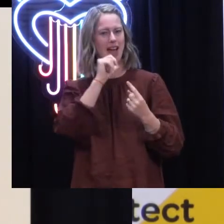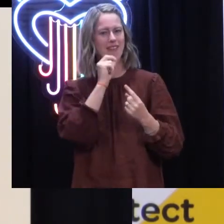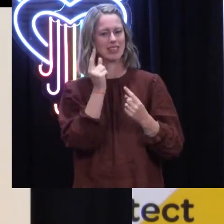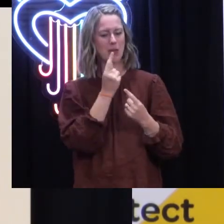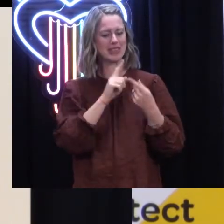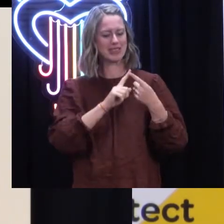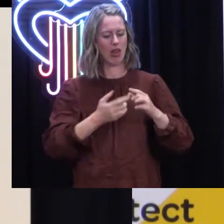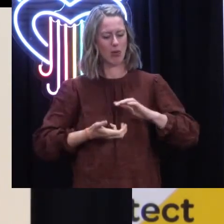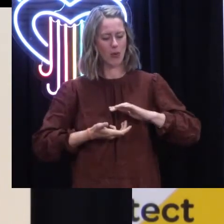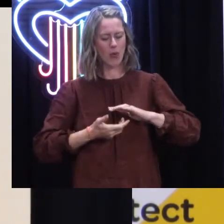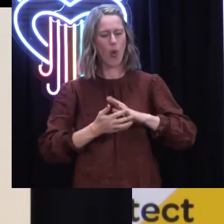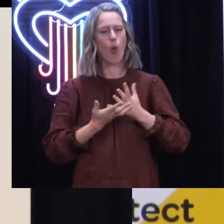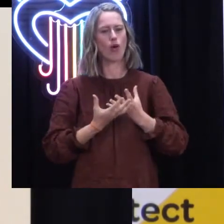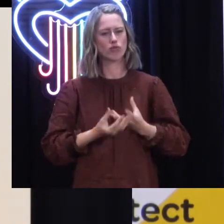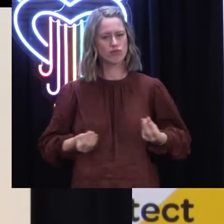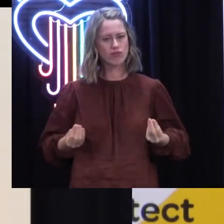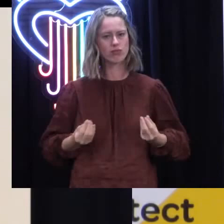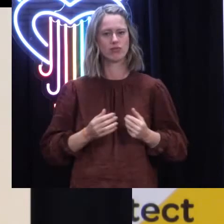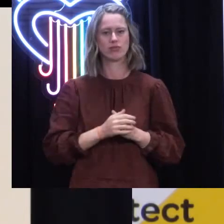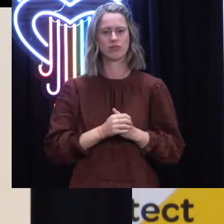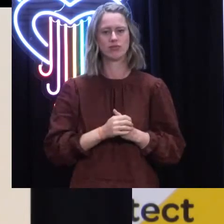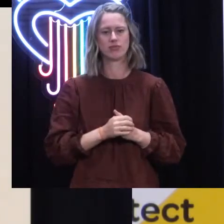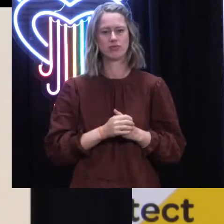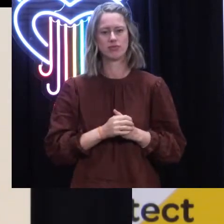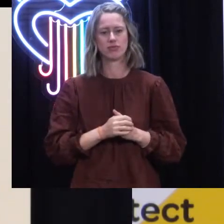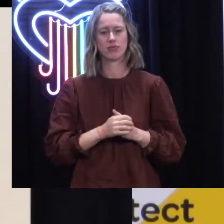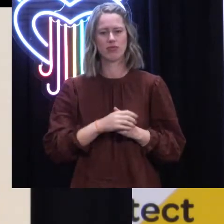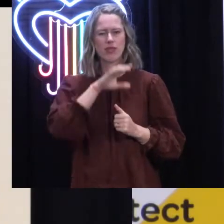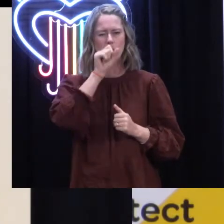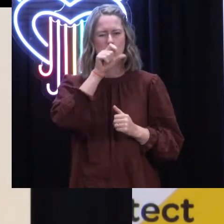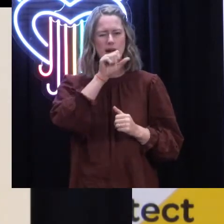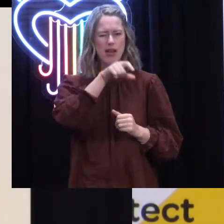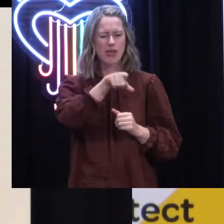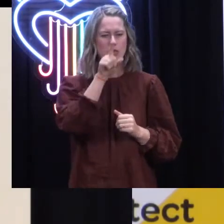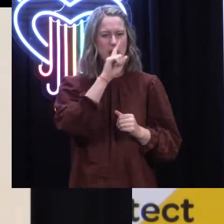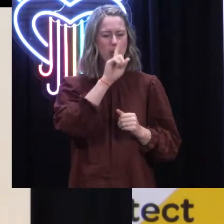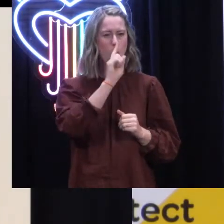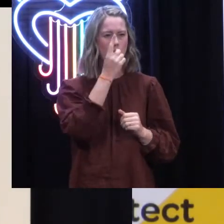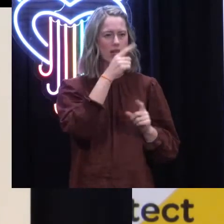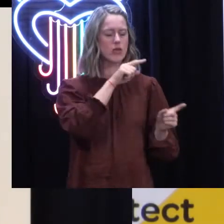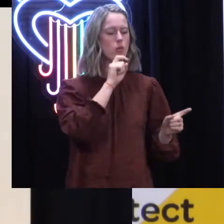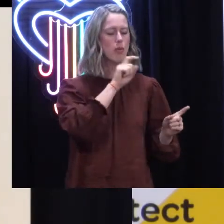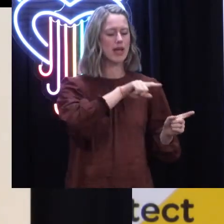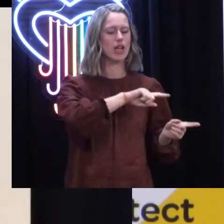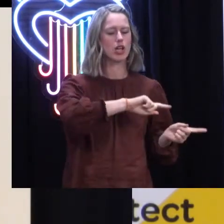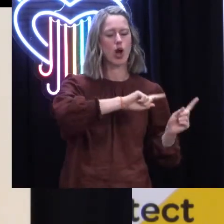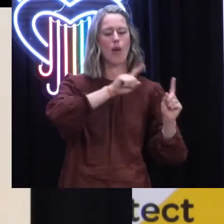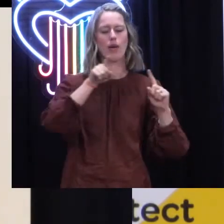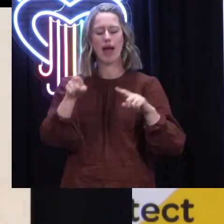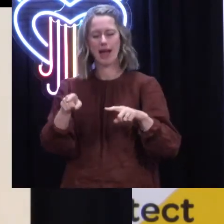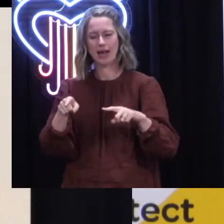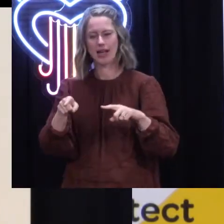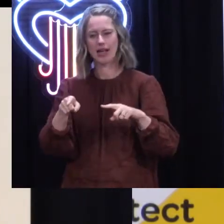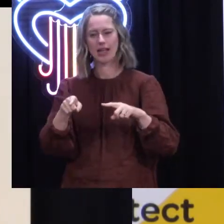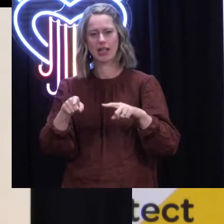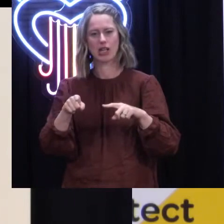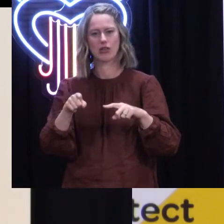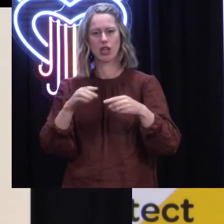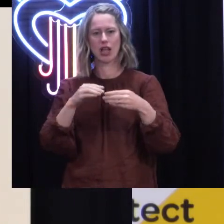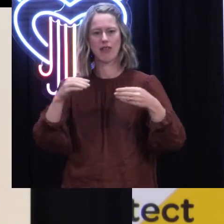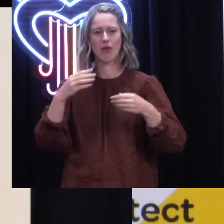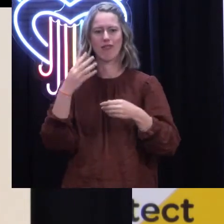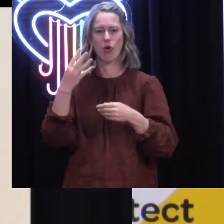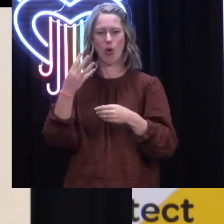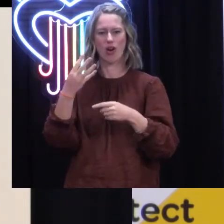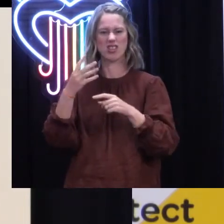and therefore recovered and able to be released. Yeah. And remembering also those people in Auckland are being released out into an alert level 4